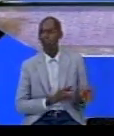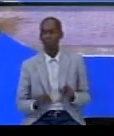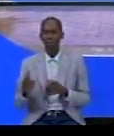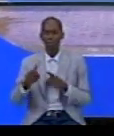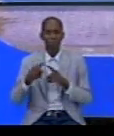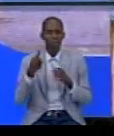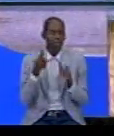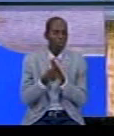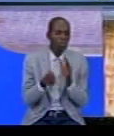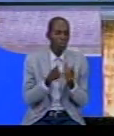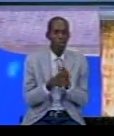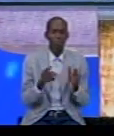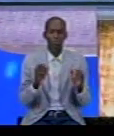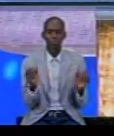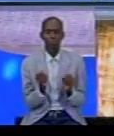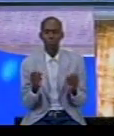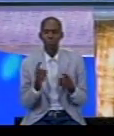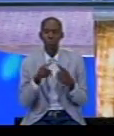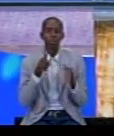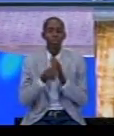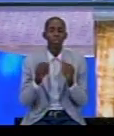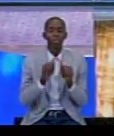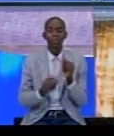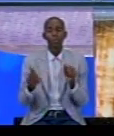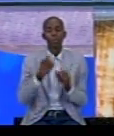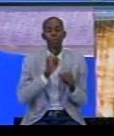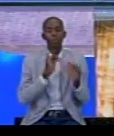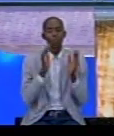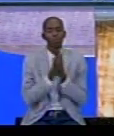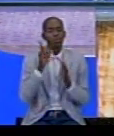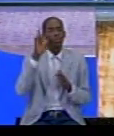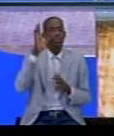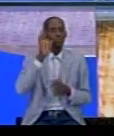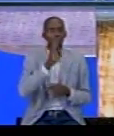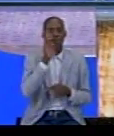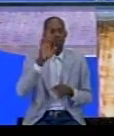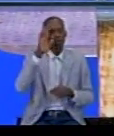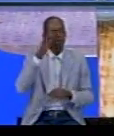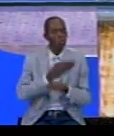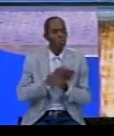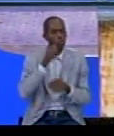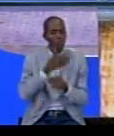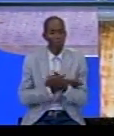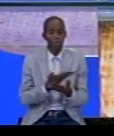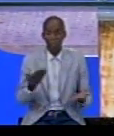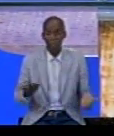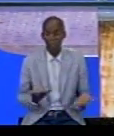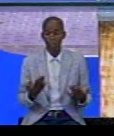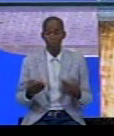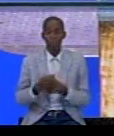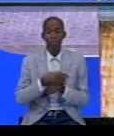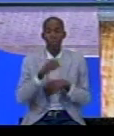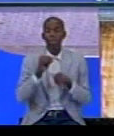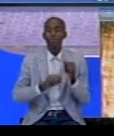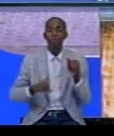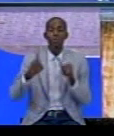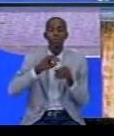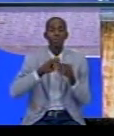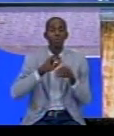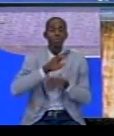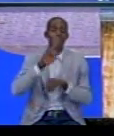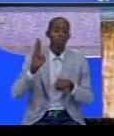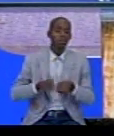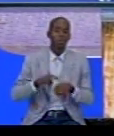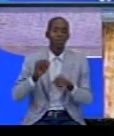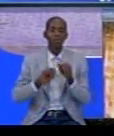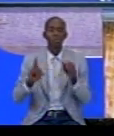we pray you will use your sons and your daughters in the service today, here, all over the nation, all over the